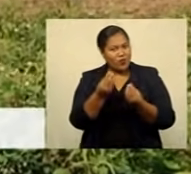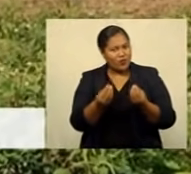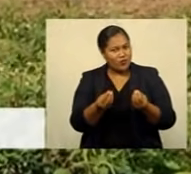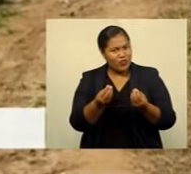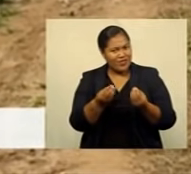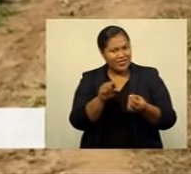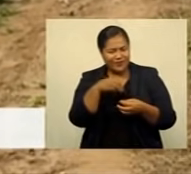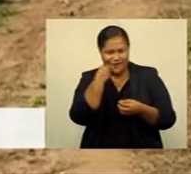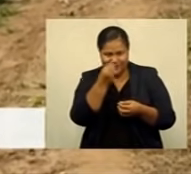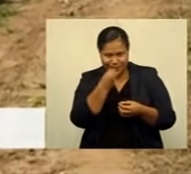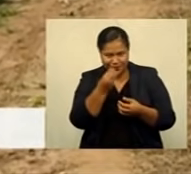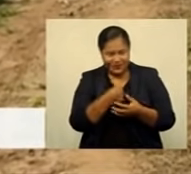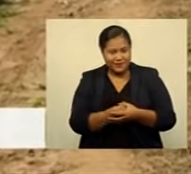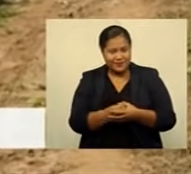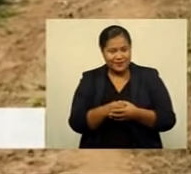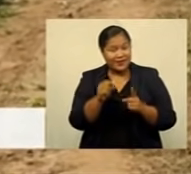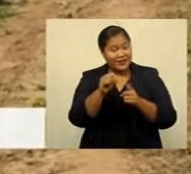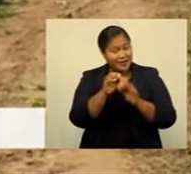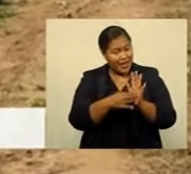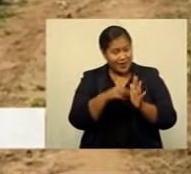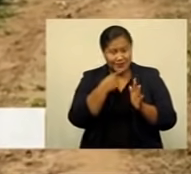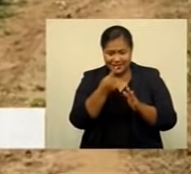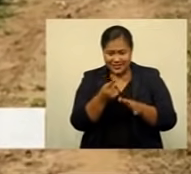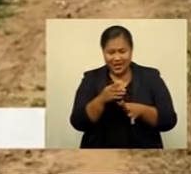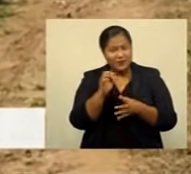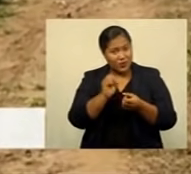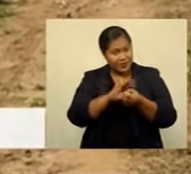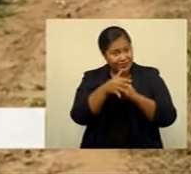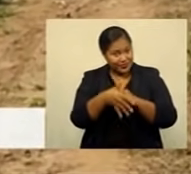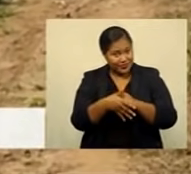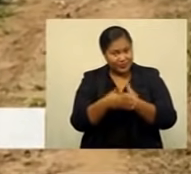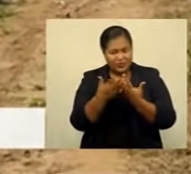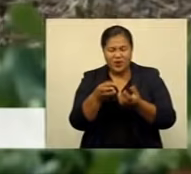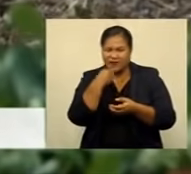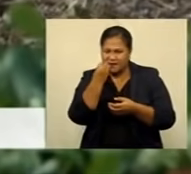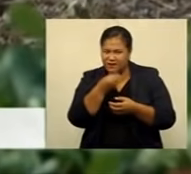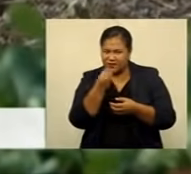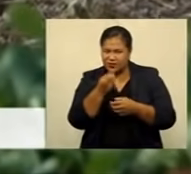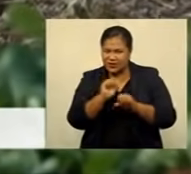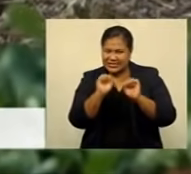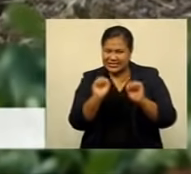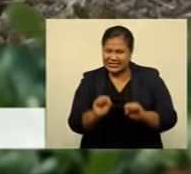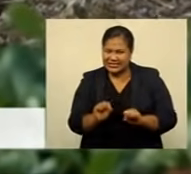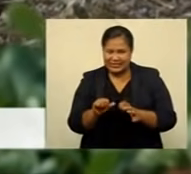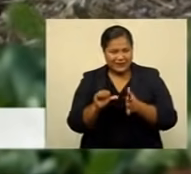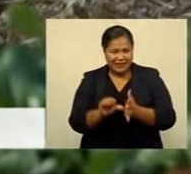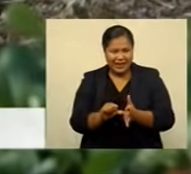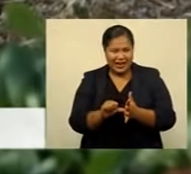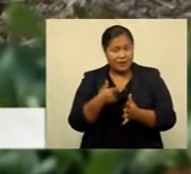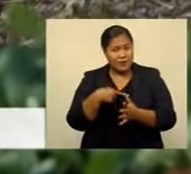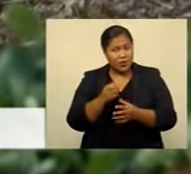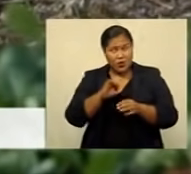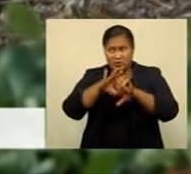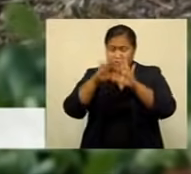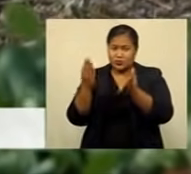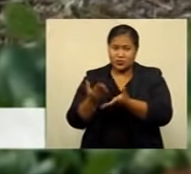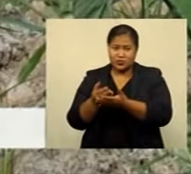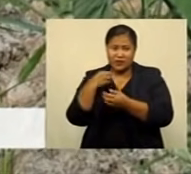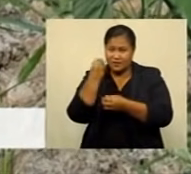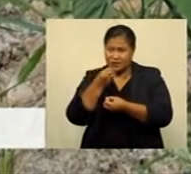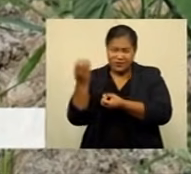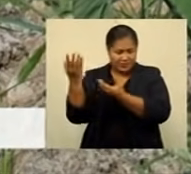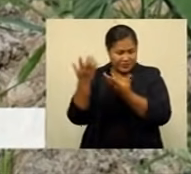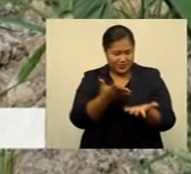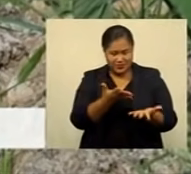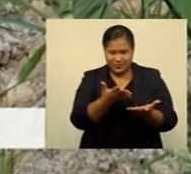food. Bainimarama says that with COVID-19 now putting food systems under strain as global food supply chains are disrupted,